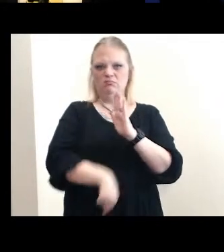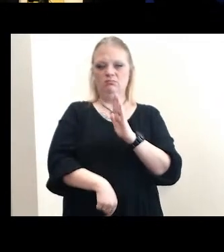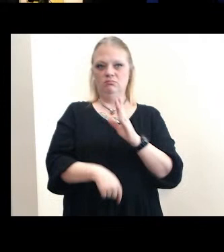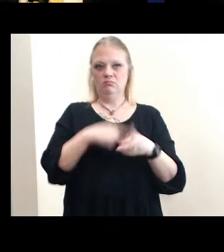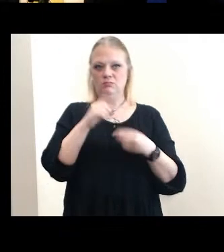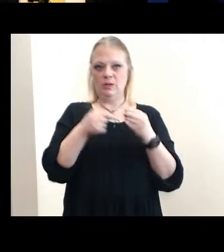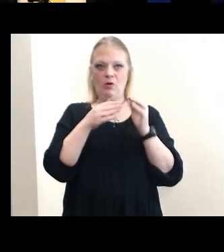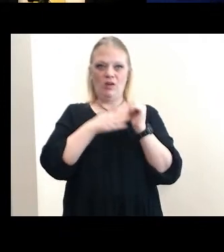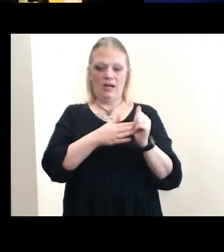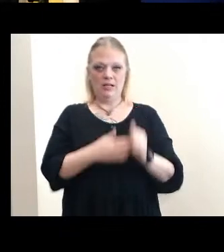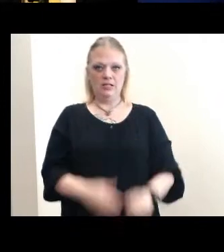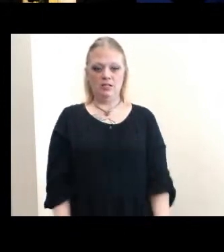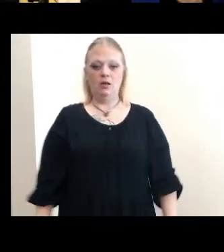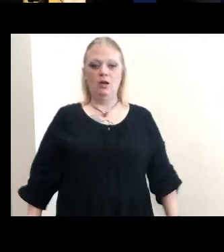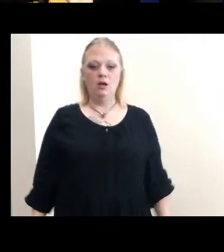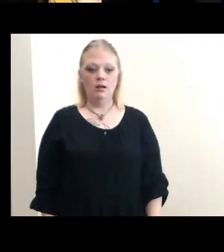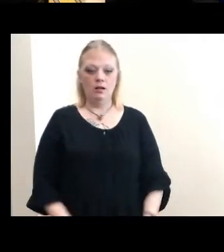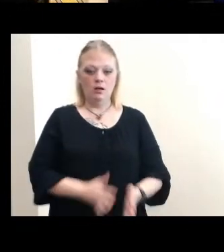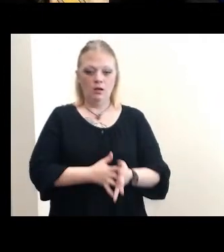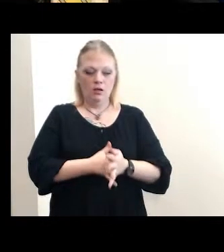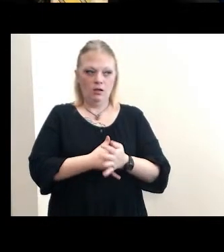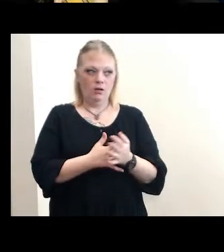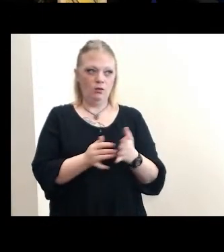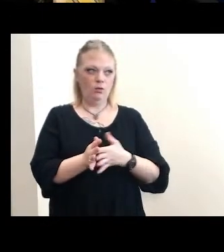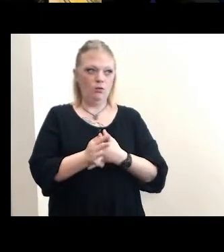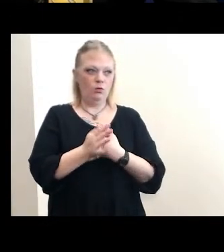of the new guidances.